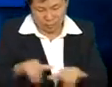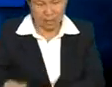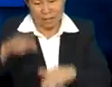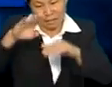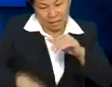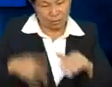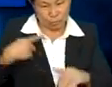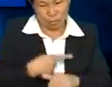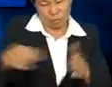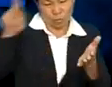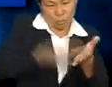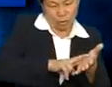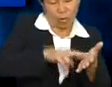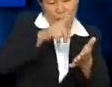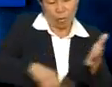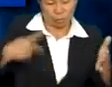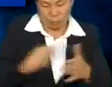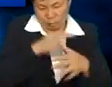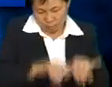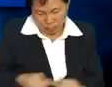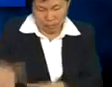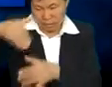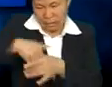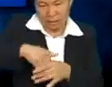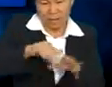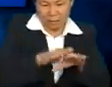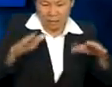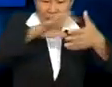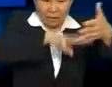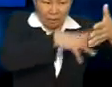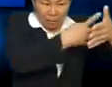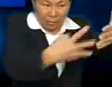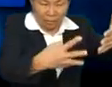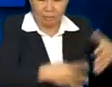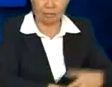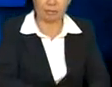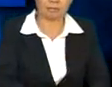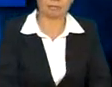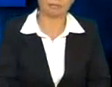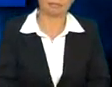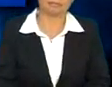measure. Then we recorded what we measure in a table.